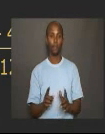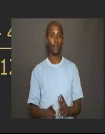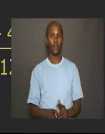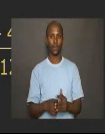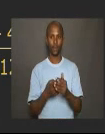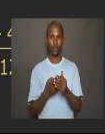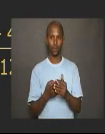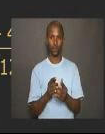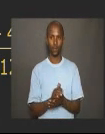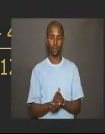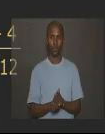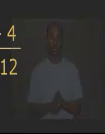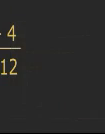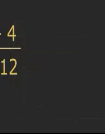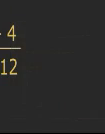Begin.